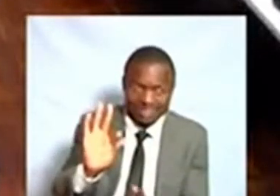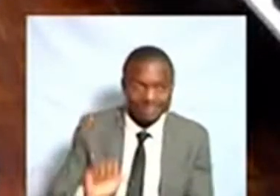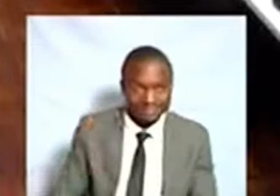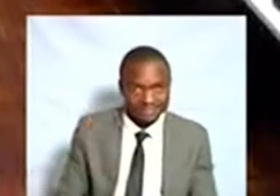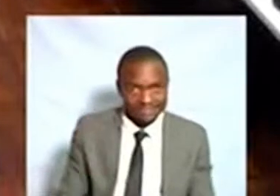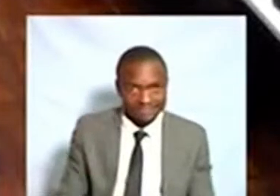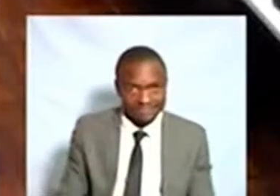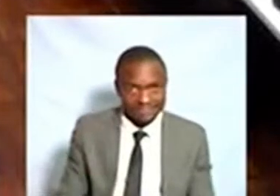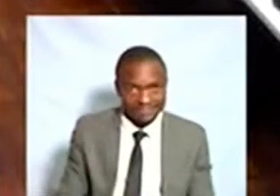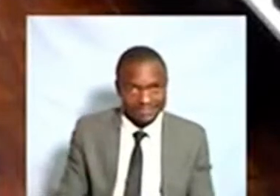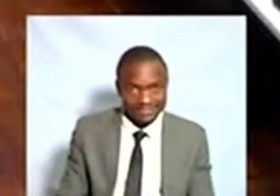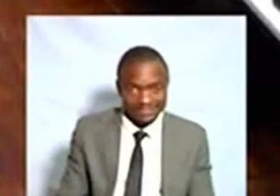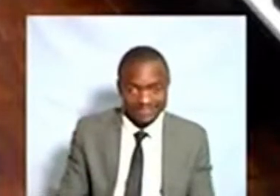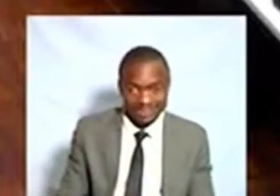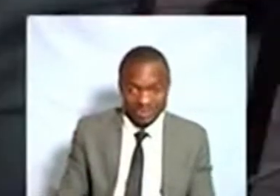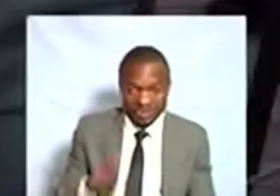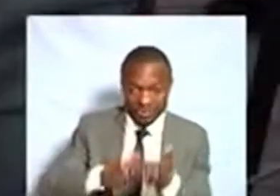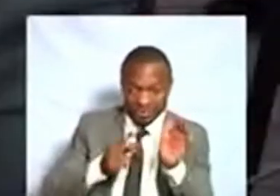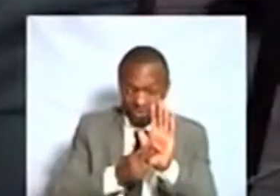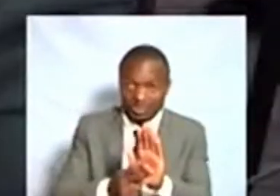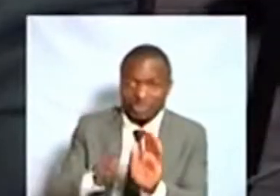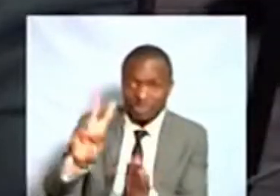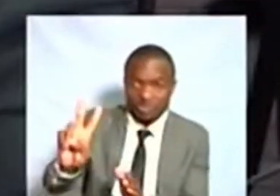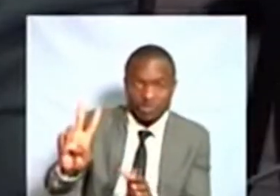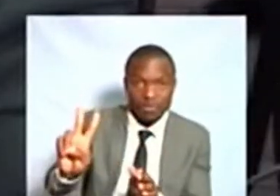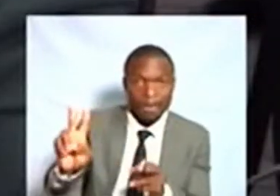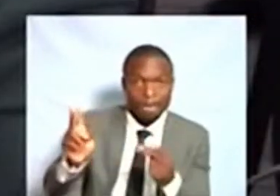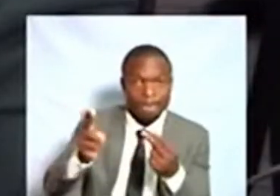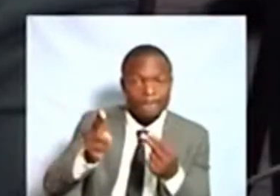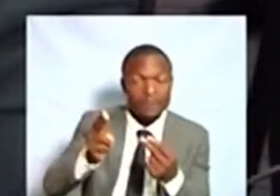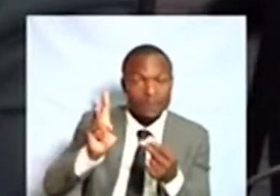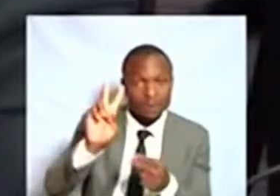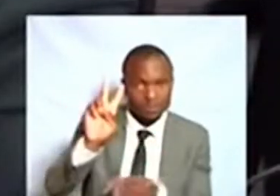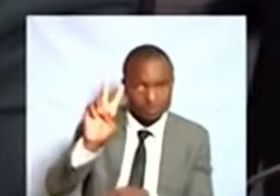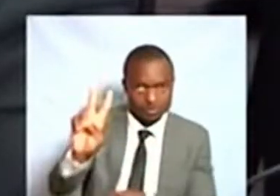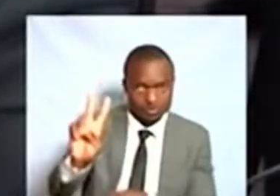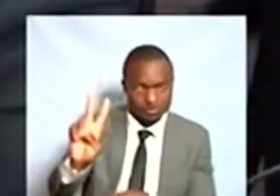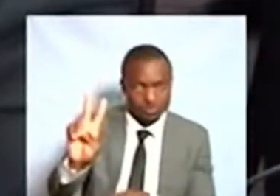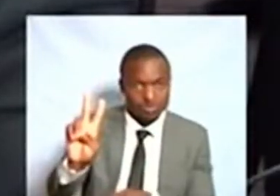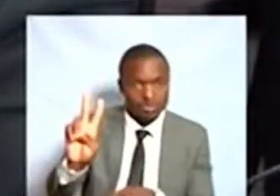the image there is showing 2 classroom blocks. That is the 1x2.